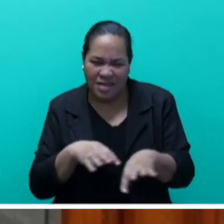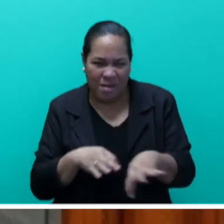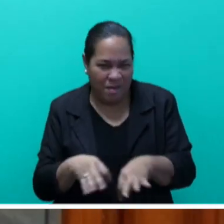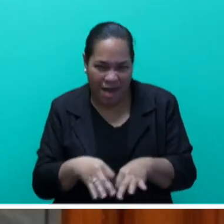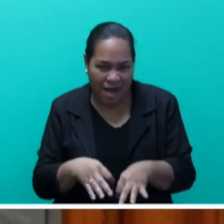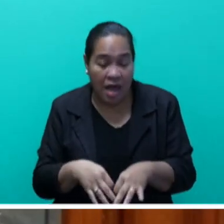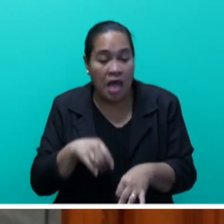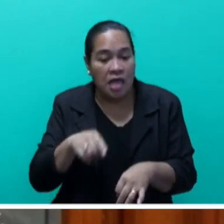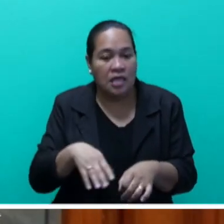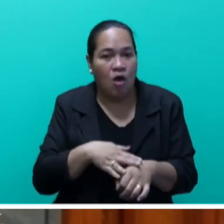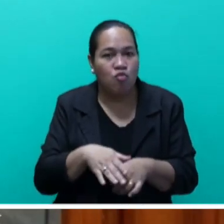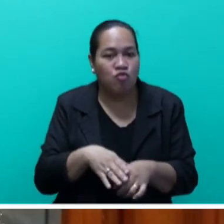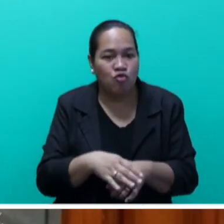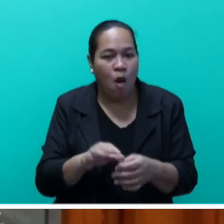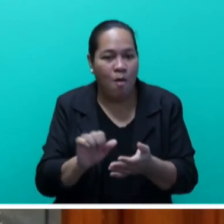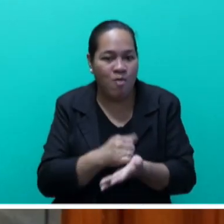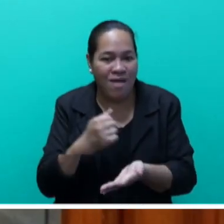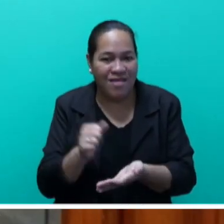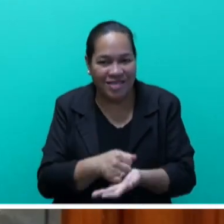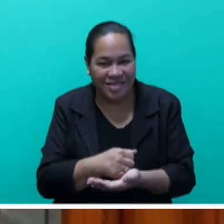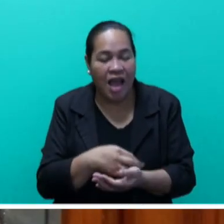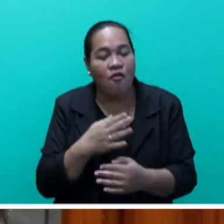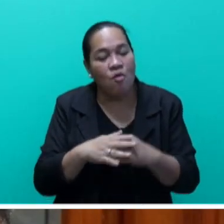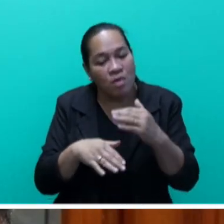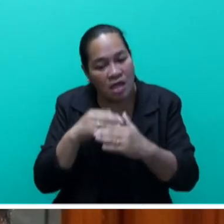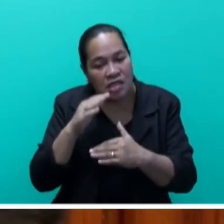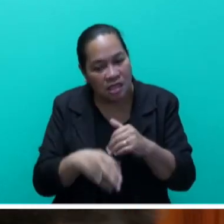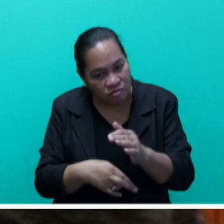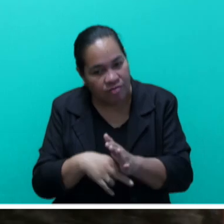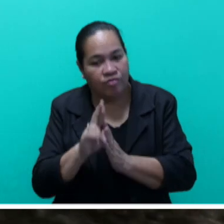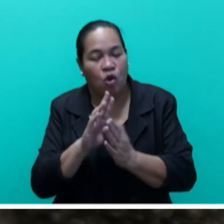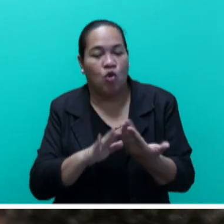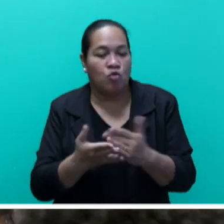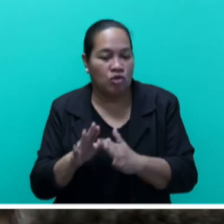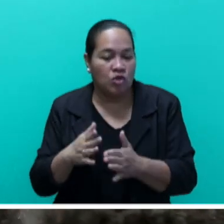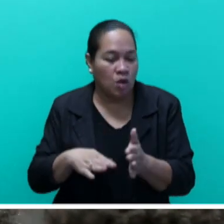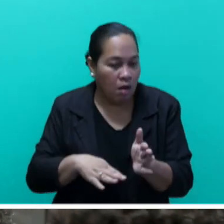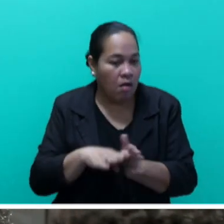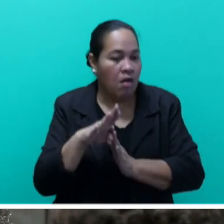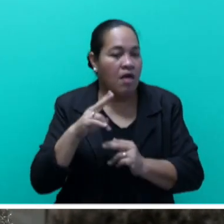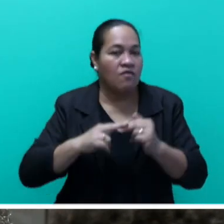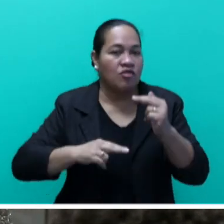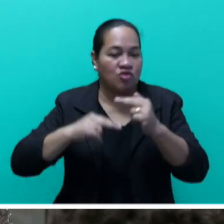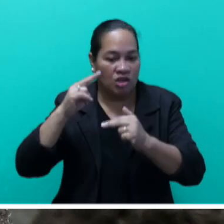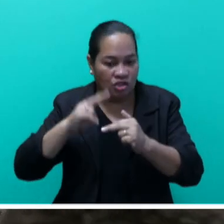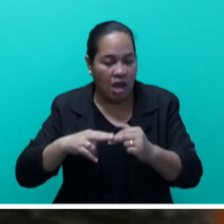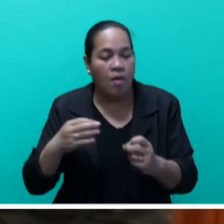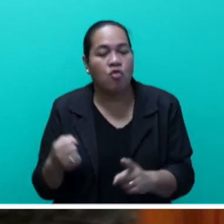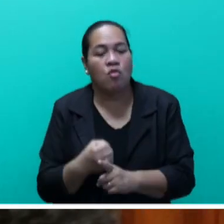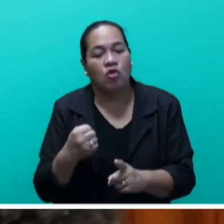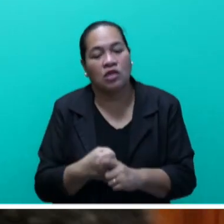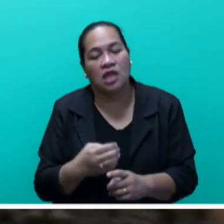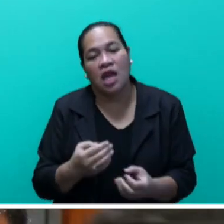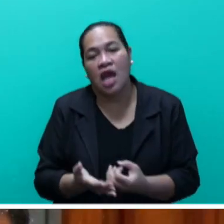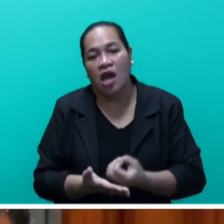It is a blueprint for building resilient communities, enhancing infrastructure, and promoting economic opportunities in